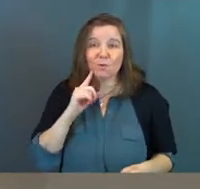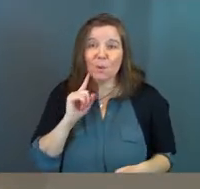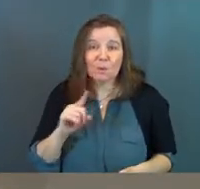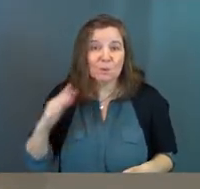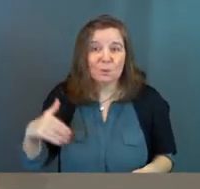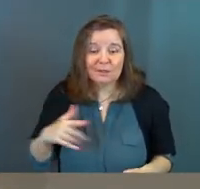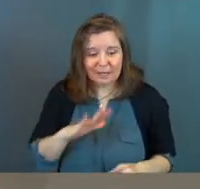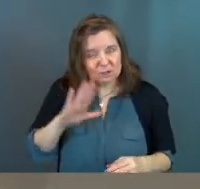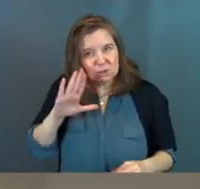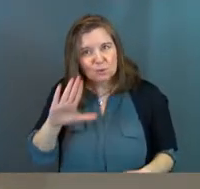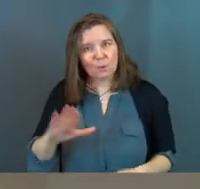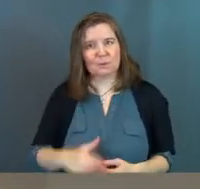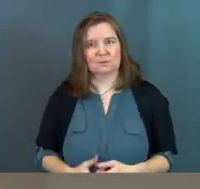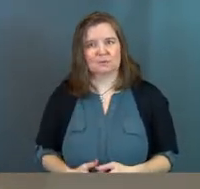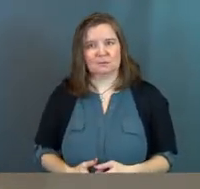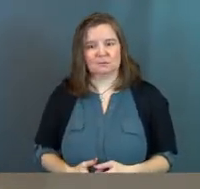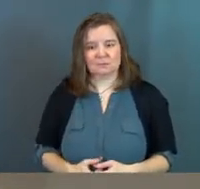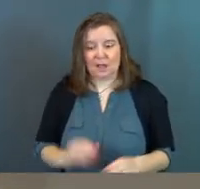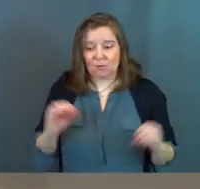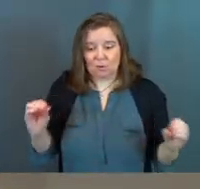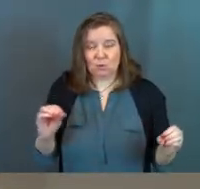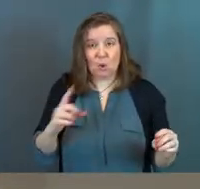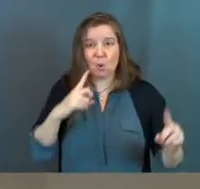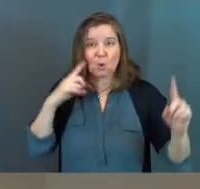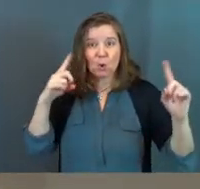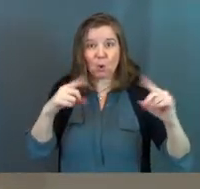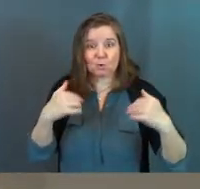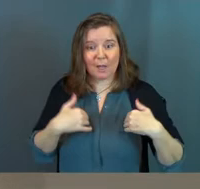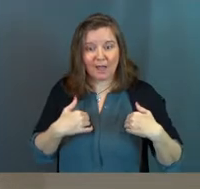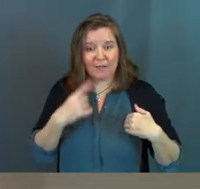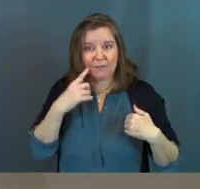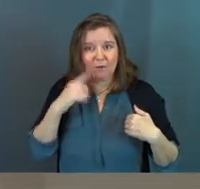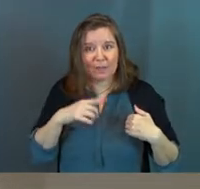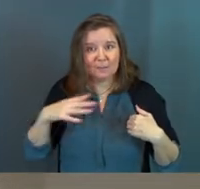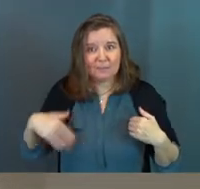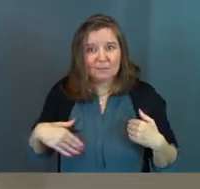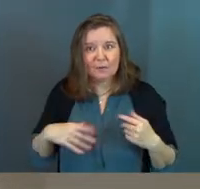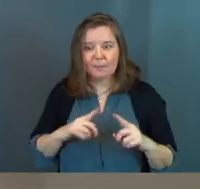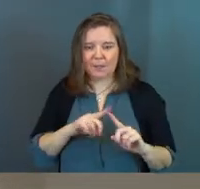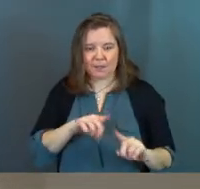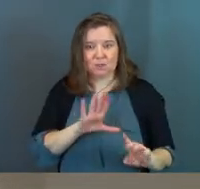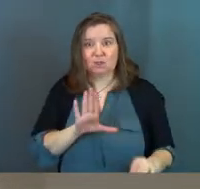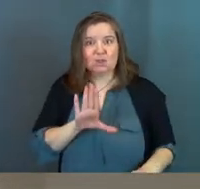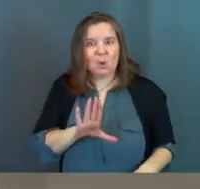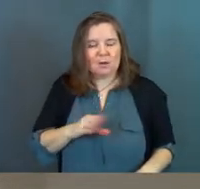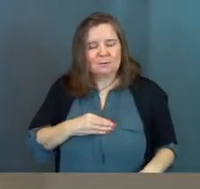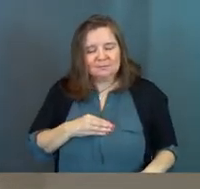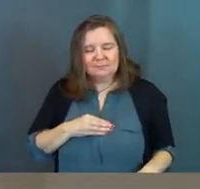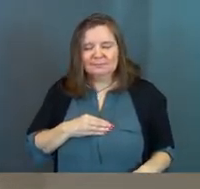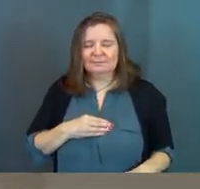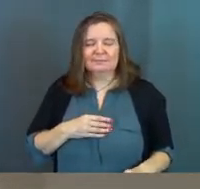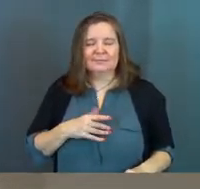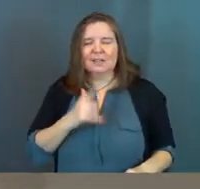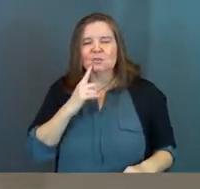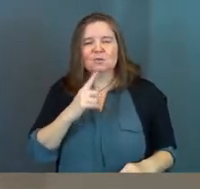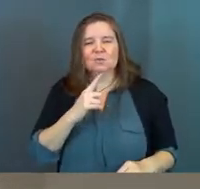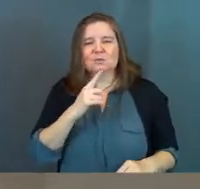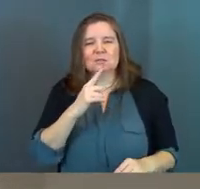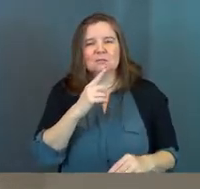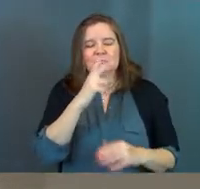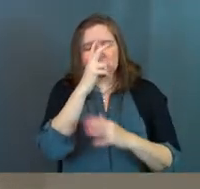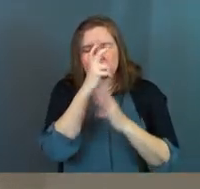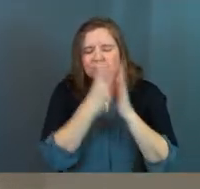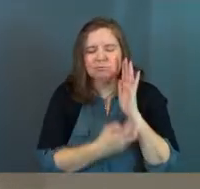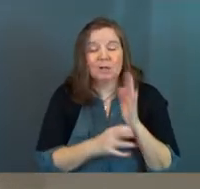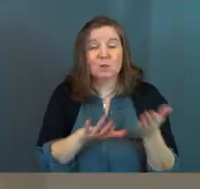you, they're just yours. And there's no goals that you have necessarily for them, they're just yours. And you would just die for them,